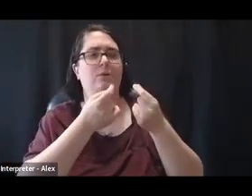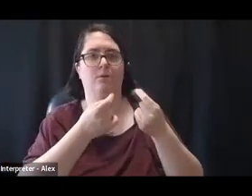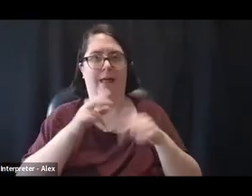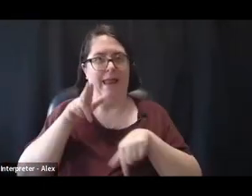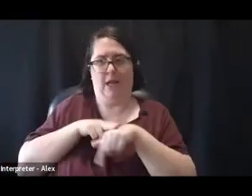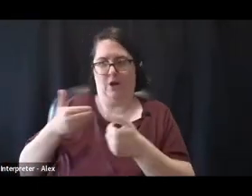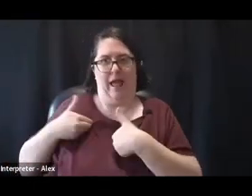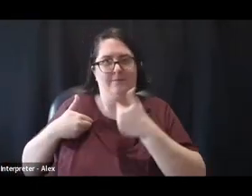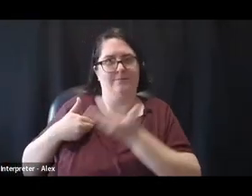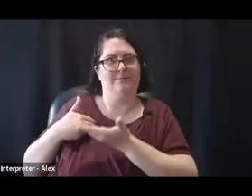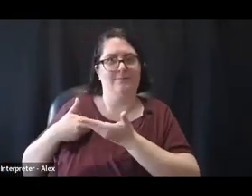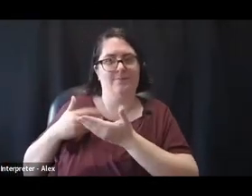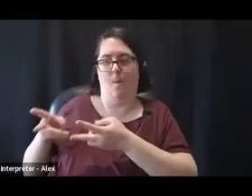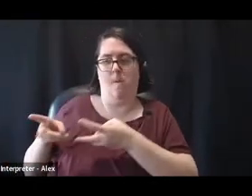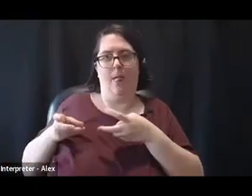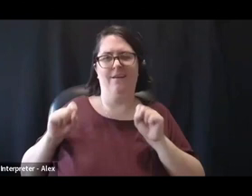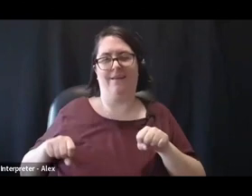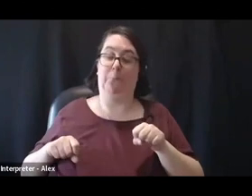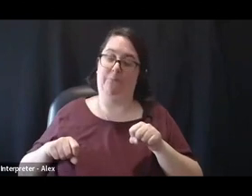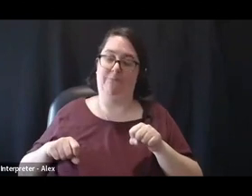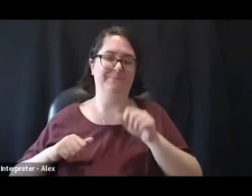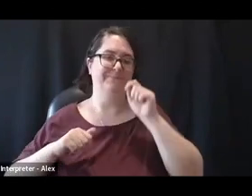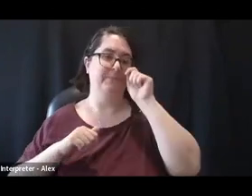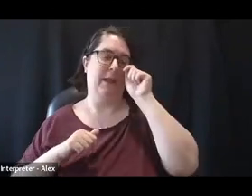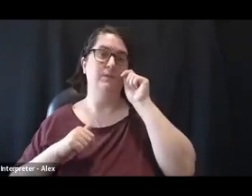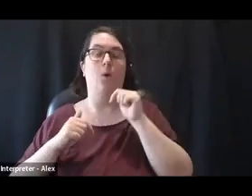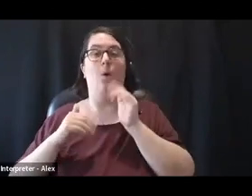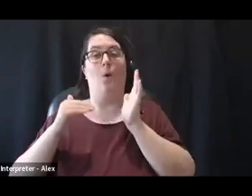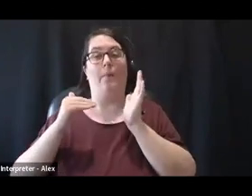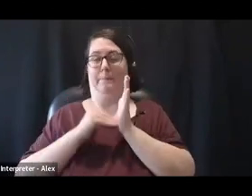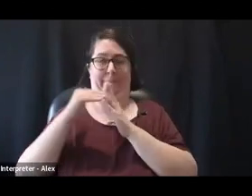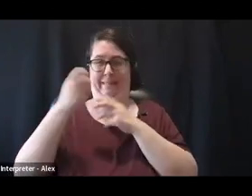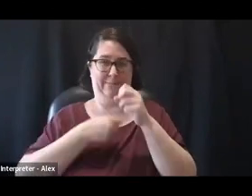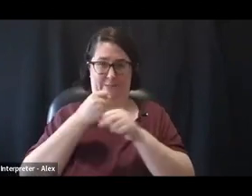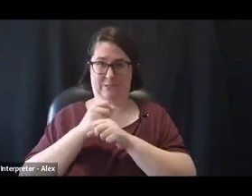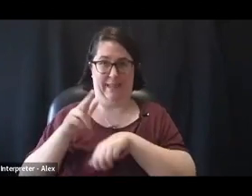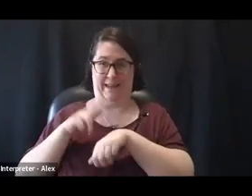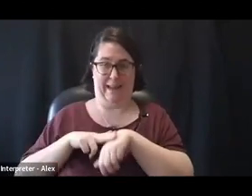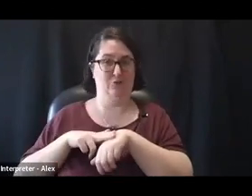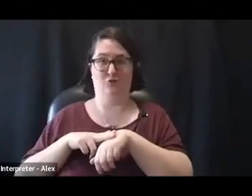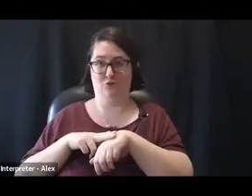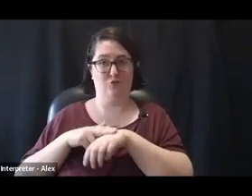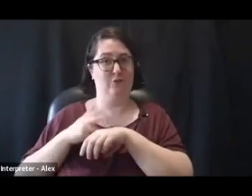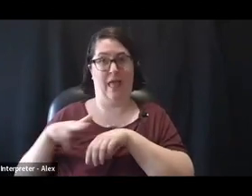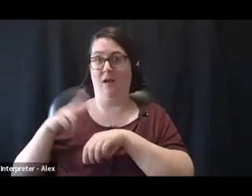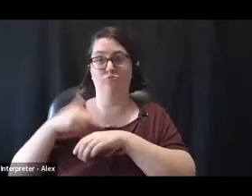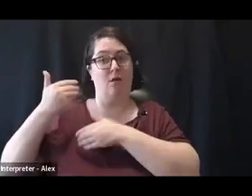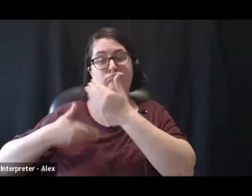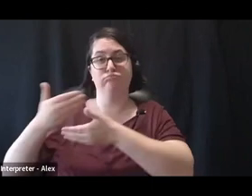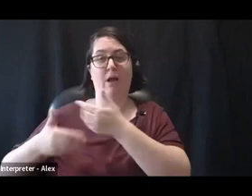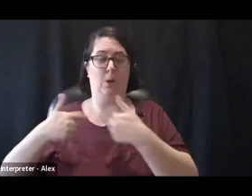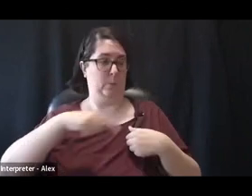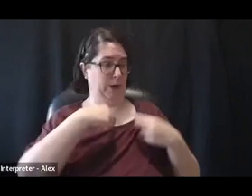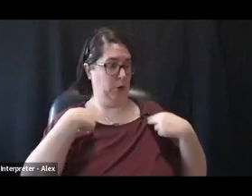ideas, and that the millions of years by which that nature has done that, and that for thousands of years that we as humans have